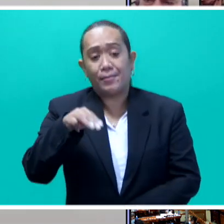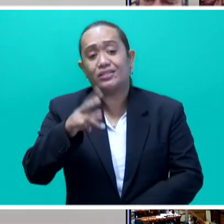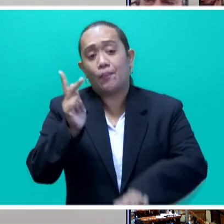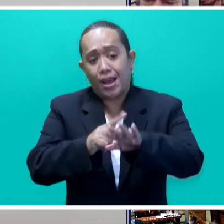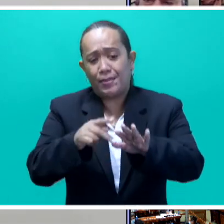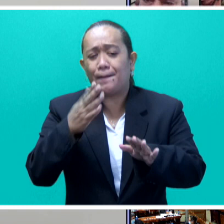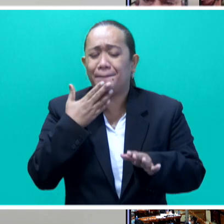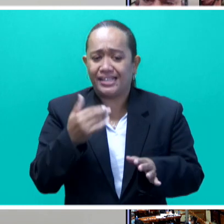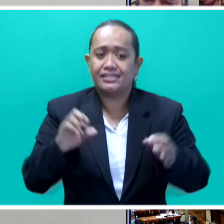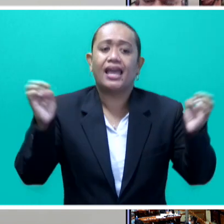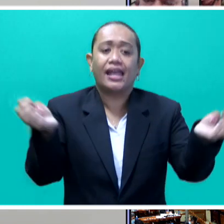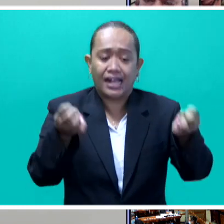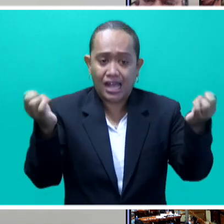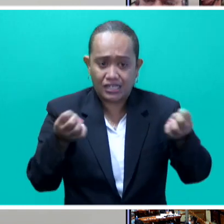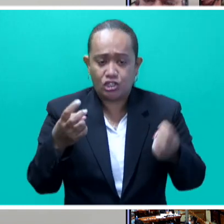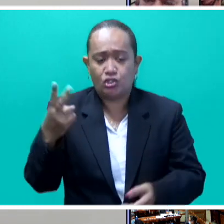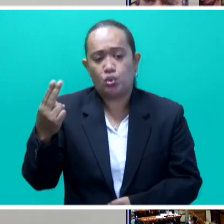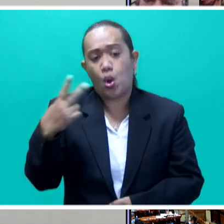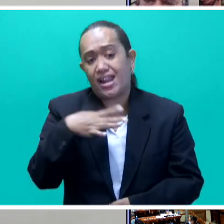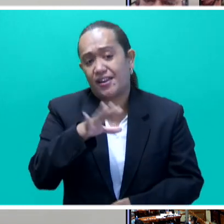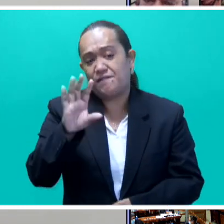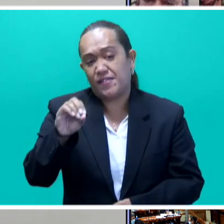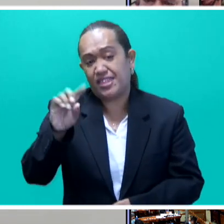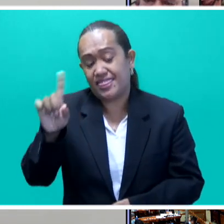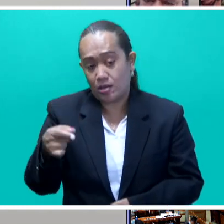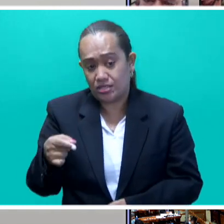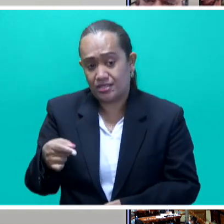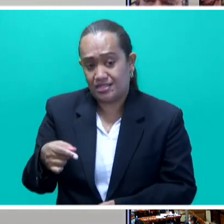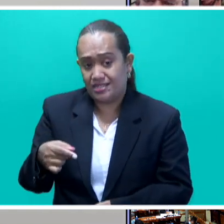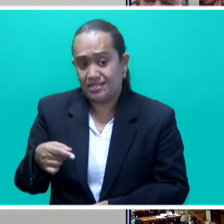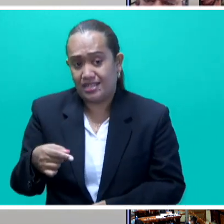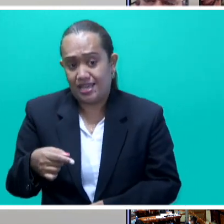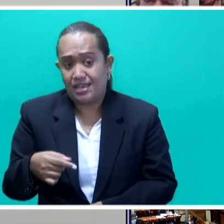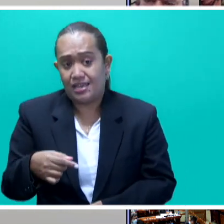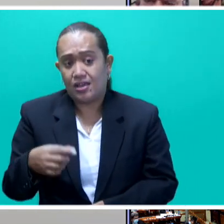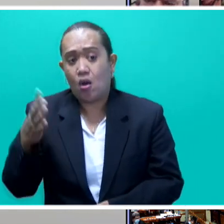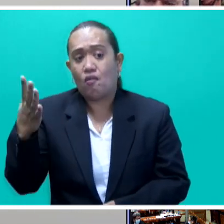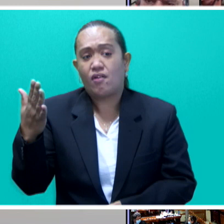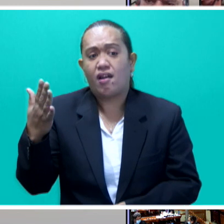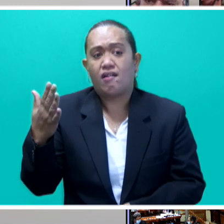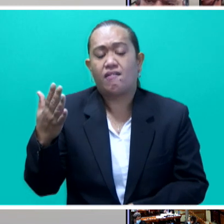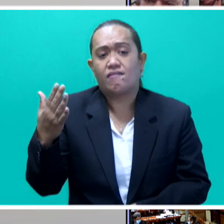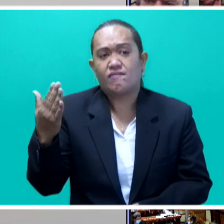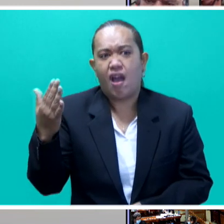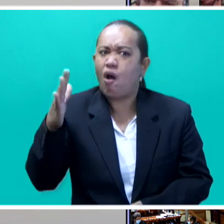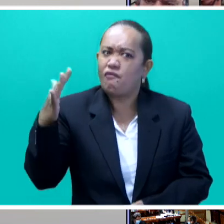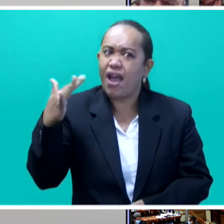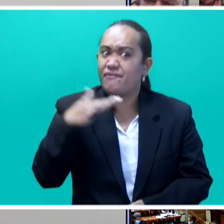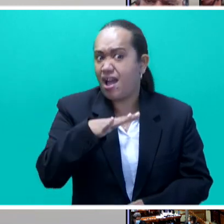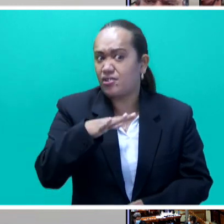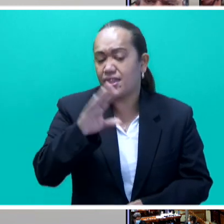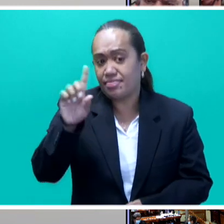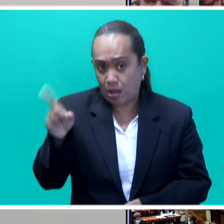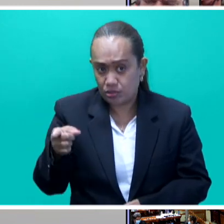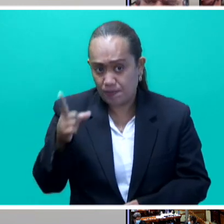is 500,000 that's needed. And it's a reduction in test positivities also that's needed. Changing the way business is conducted.